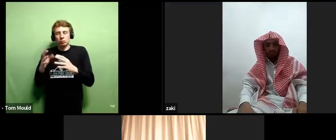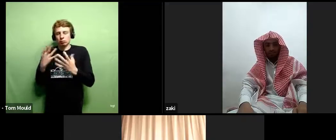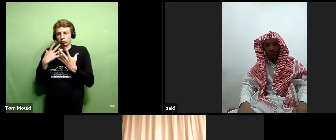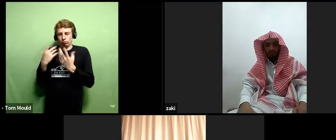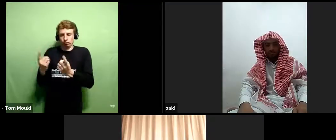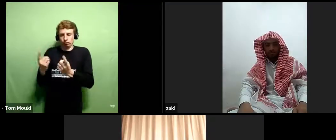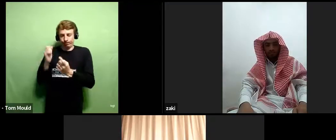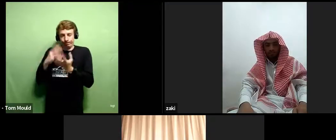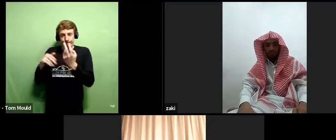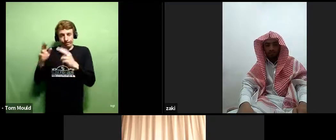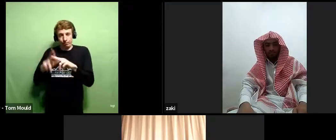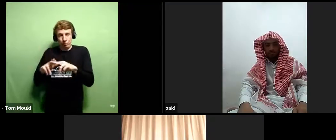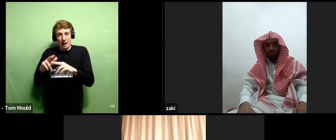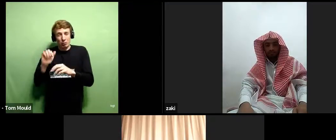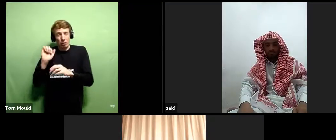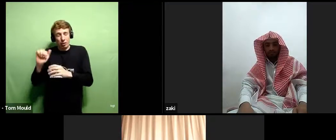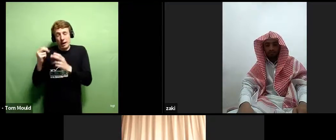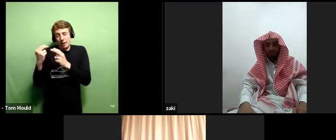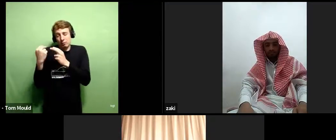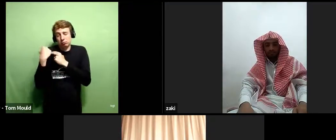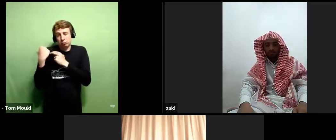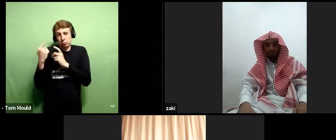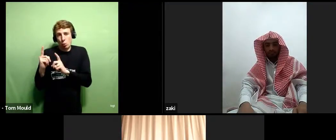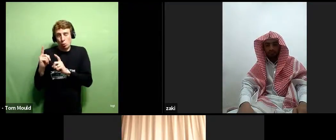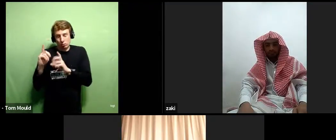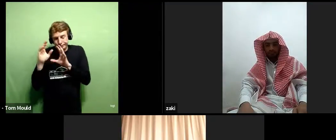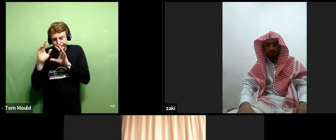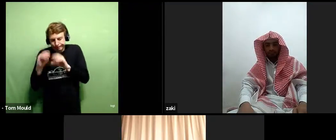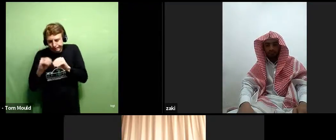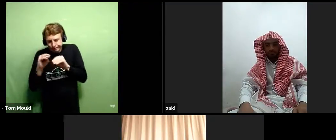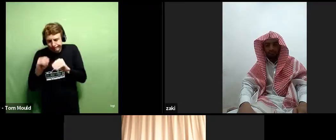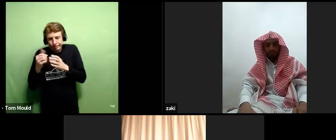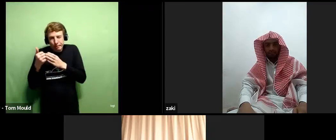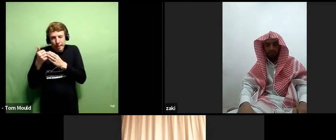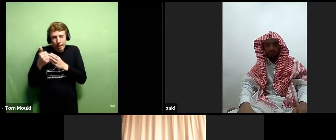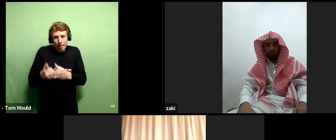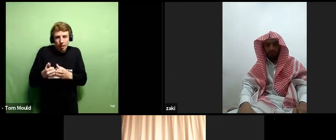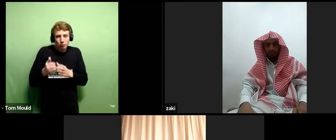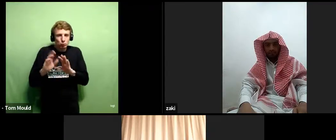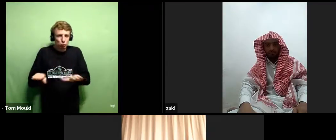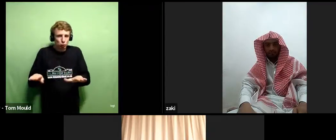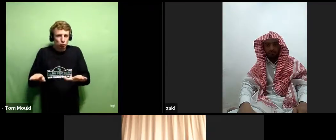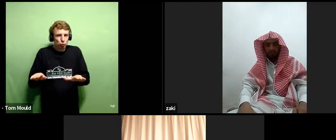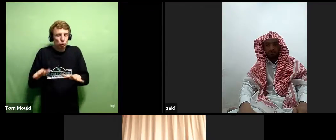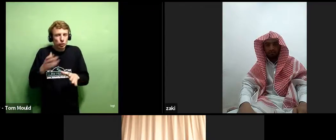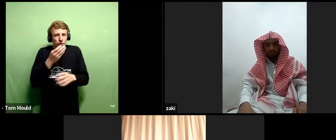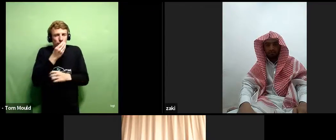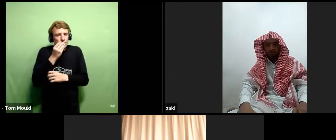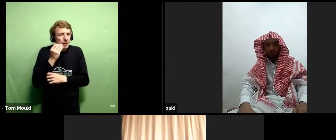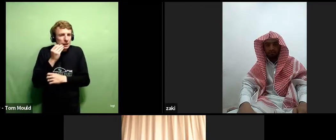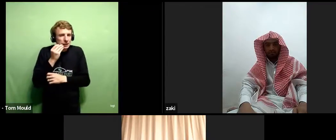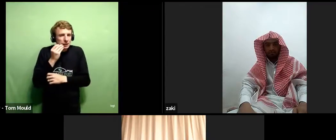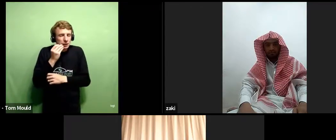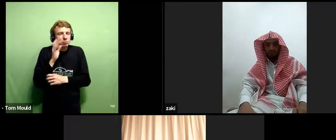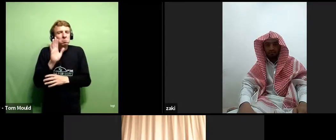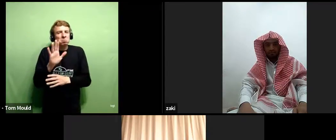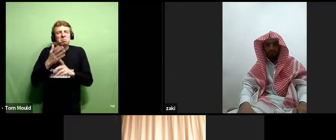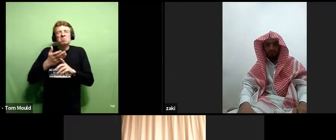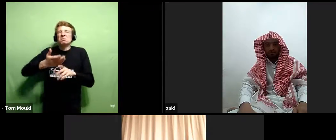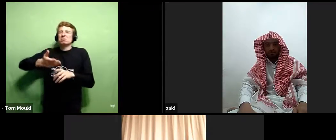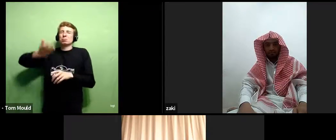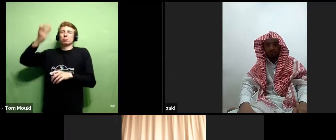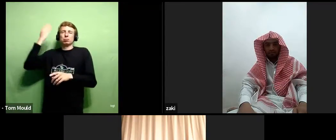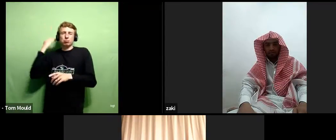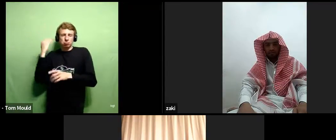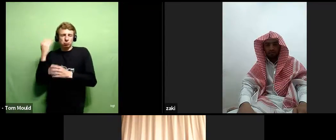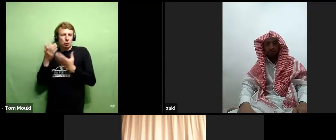And the Salaf, the early Muslims, they used to train their children to fast. such that if they became hungry, they would distract